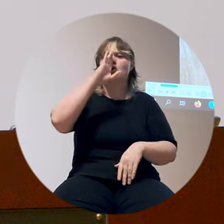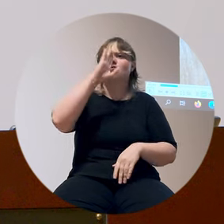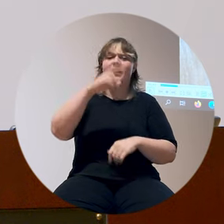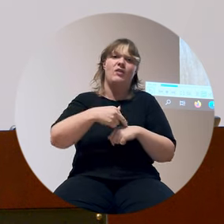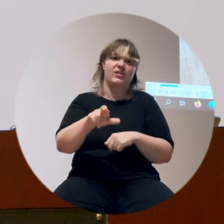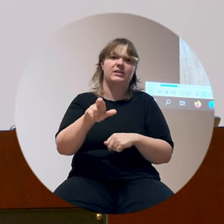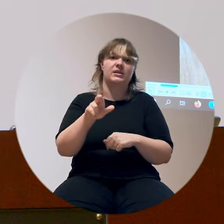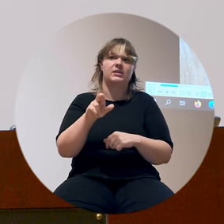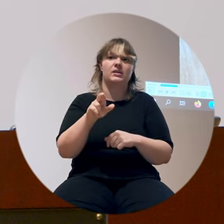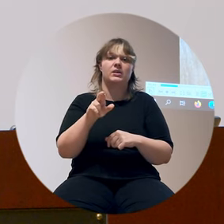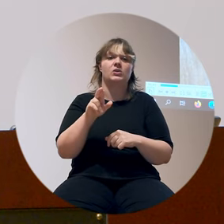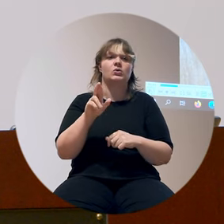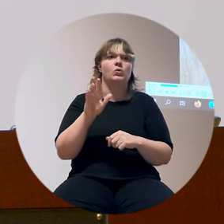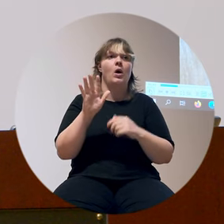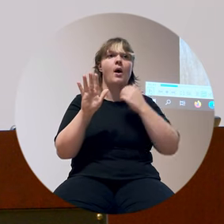to